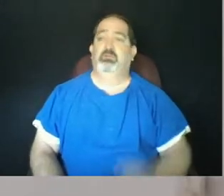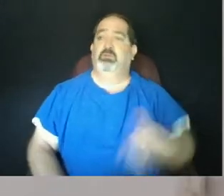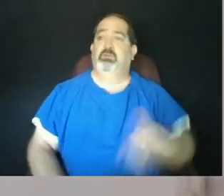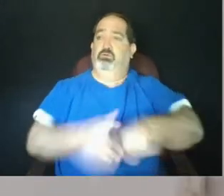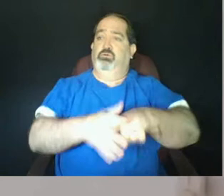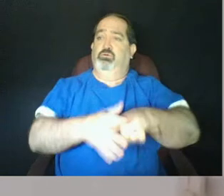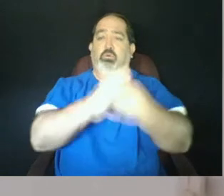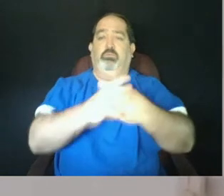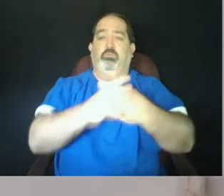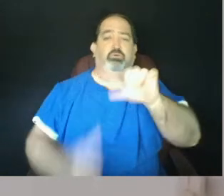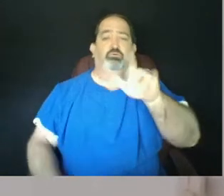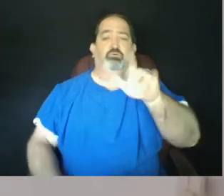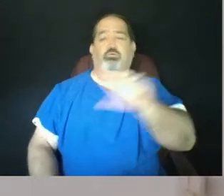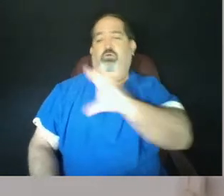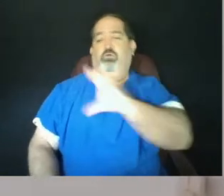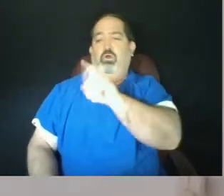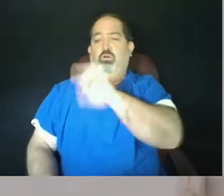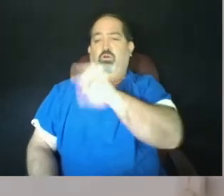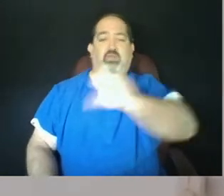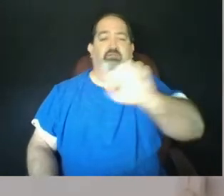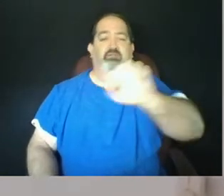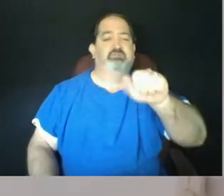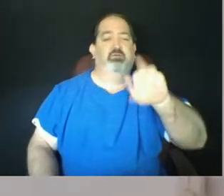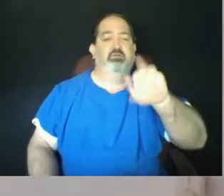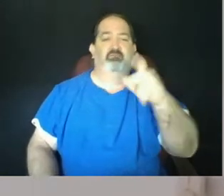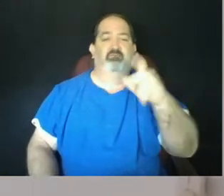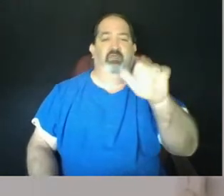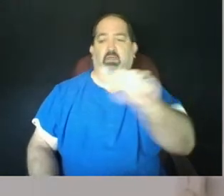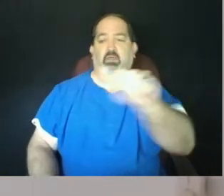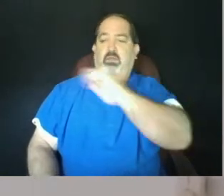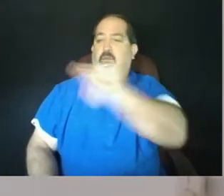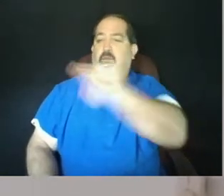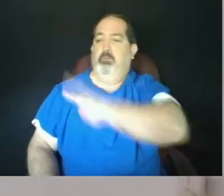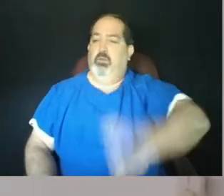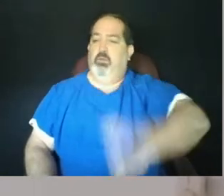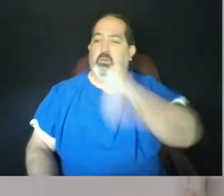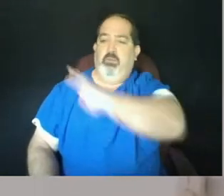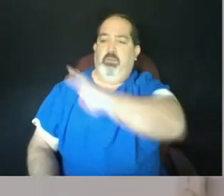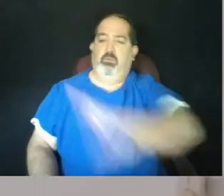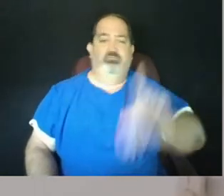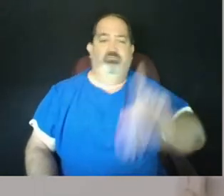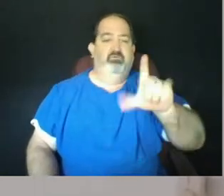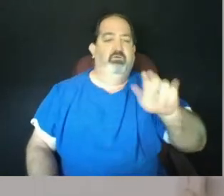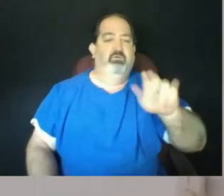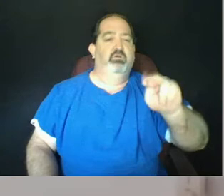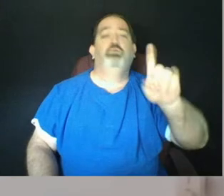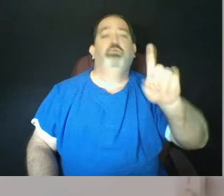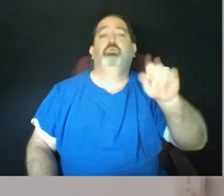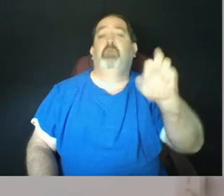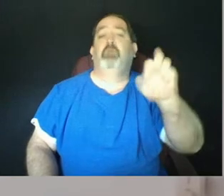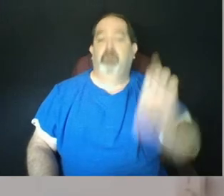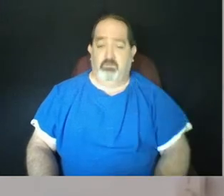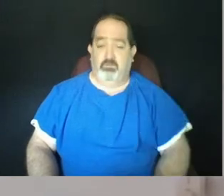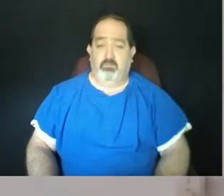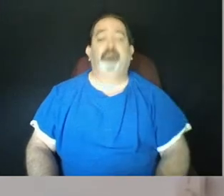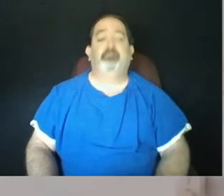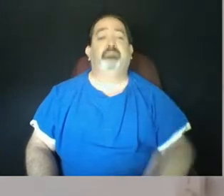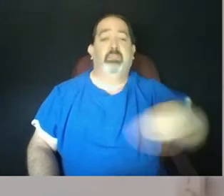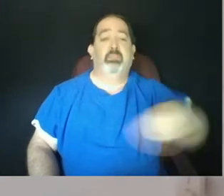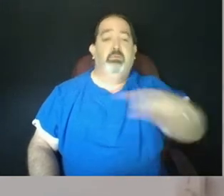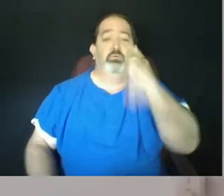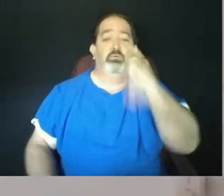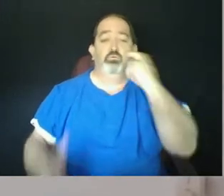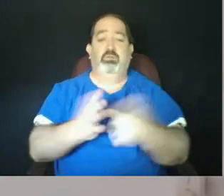Here opens the court of Connor and Seraphina, Baron and Baroness of Lyondemere. Their Excellencies here